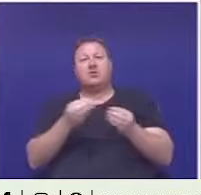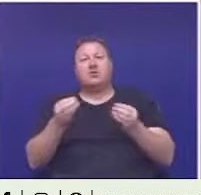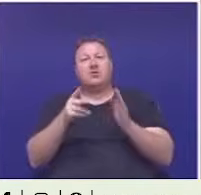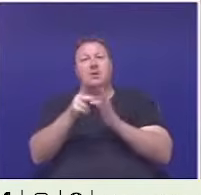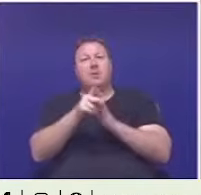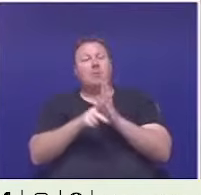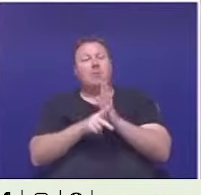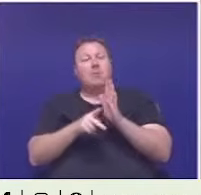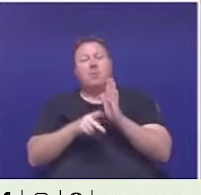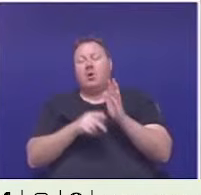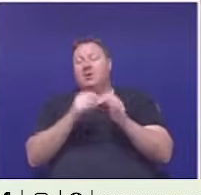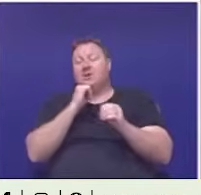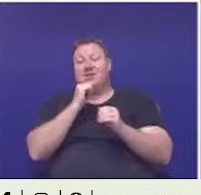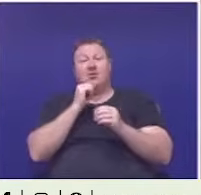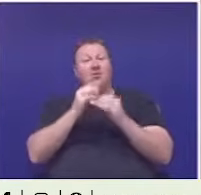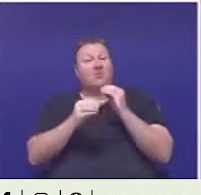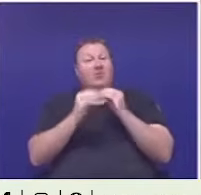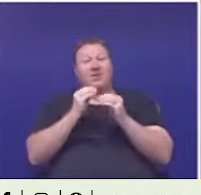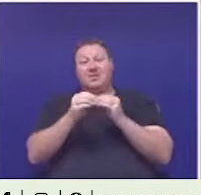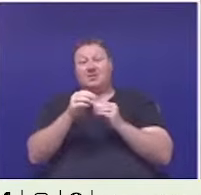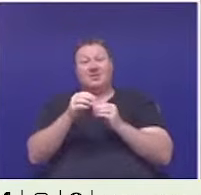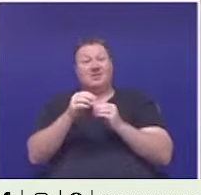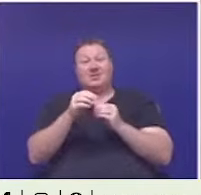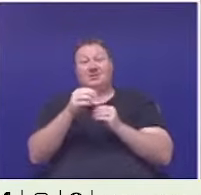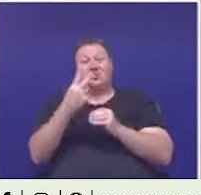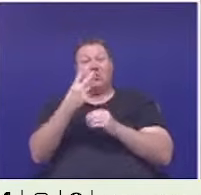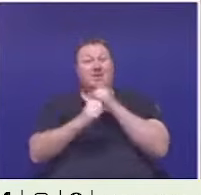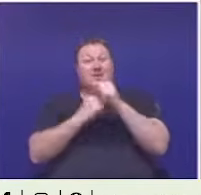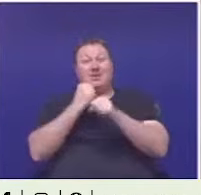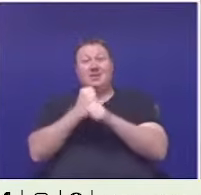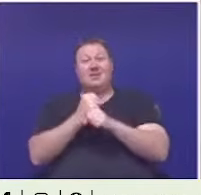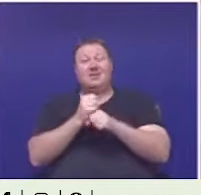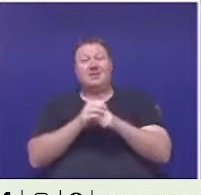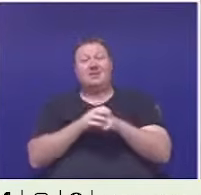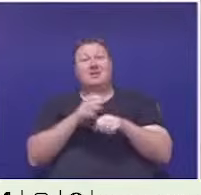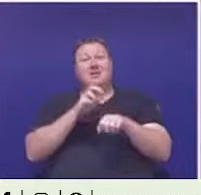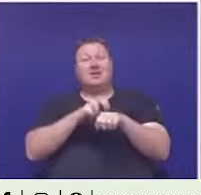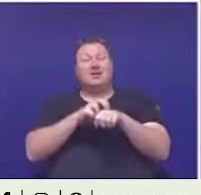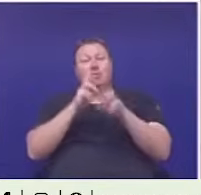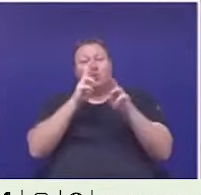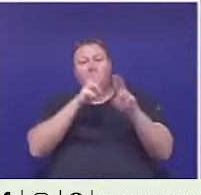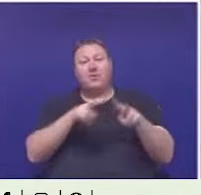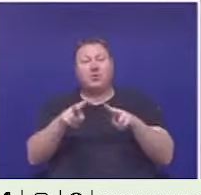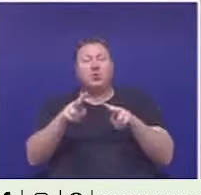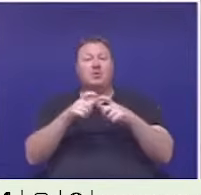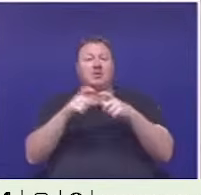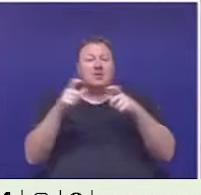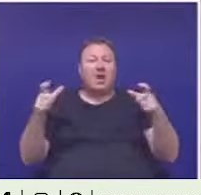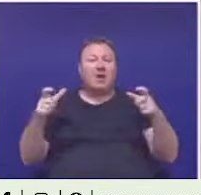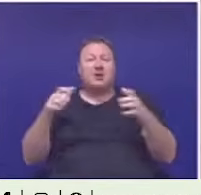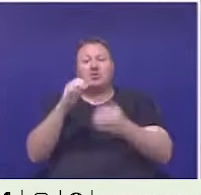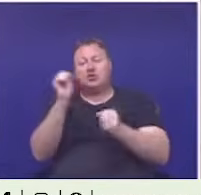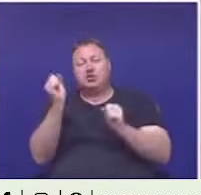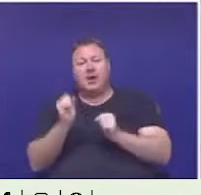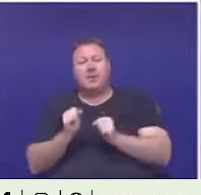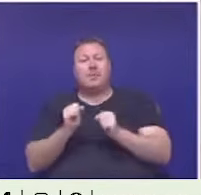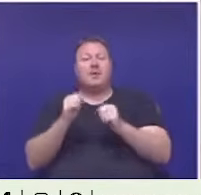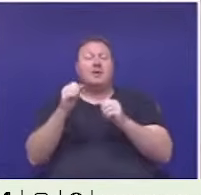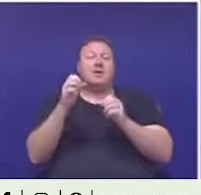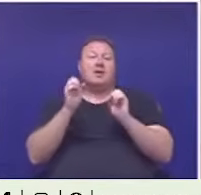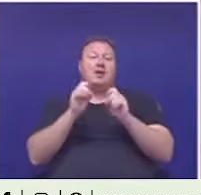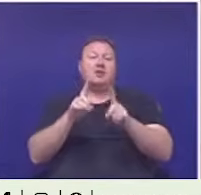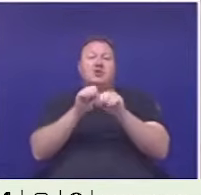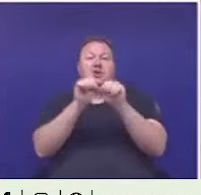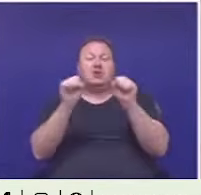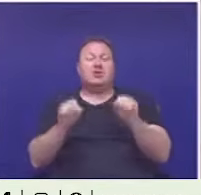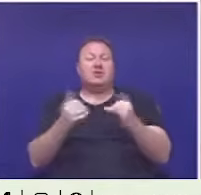hasn't been reviewed in 20 years. So we need to review that, looking at the size and the shape and the size of our education